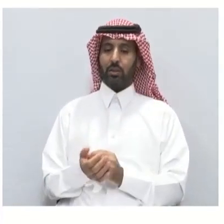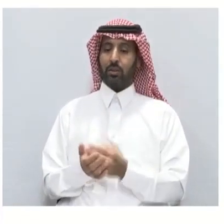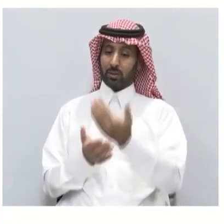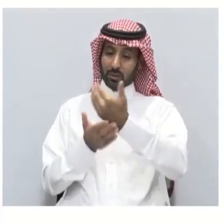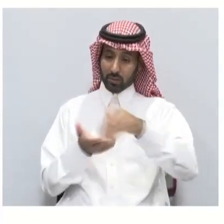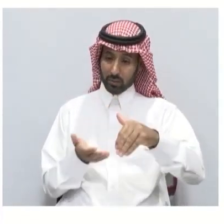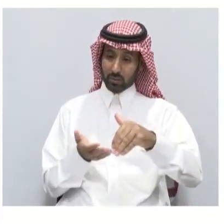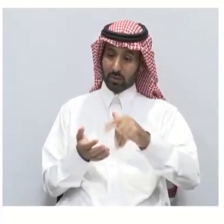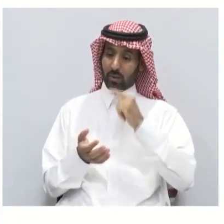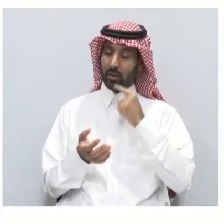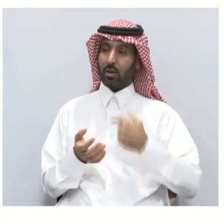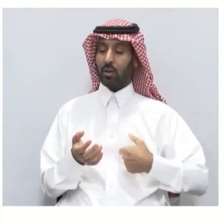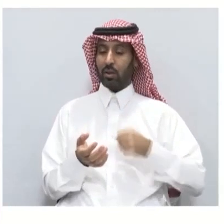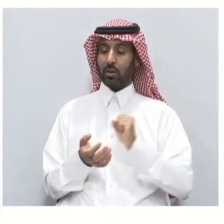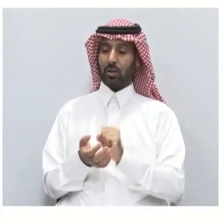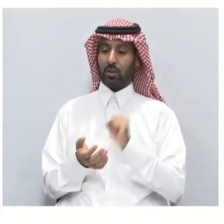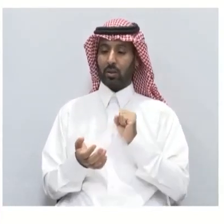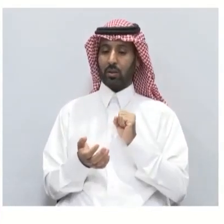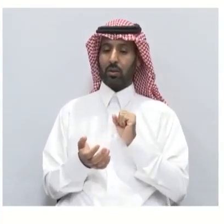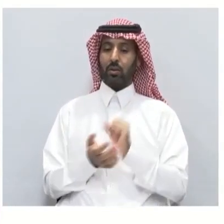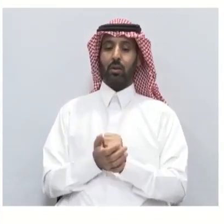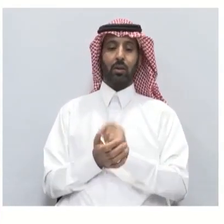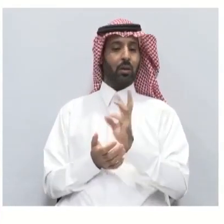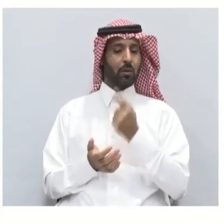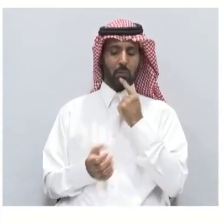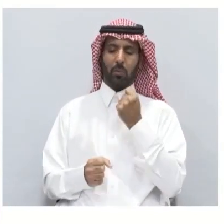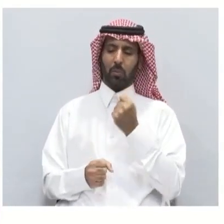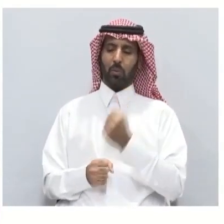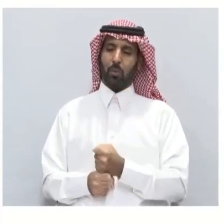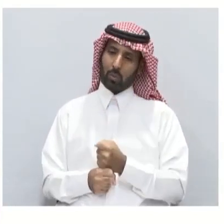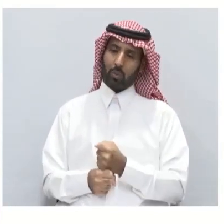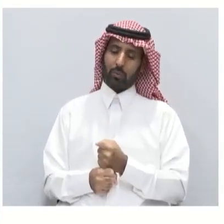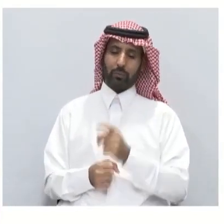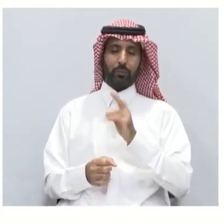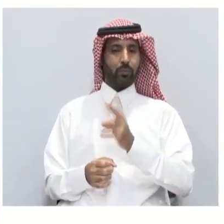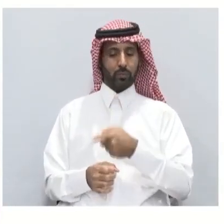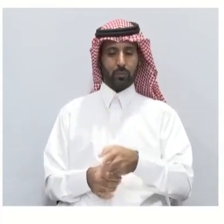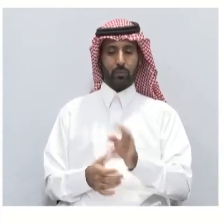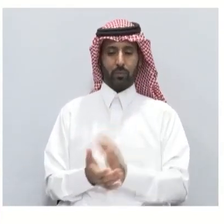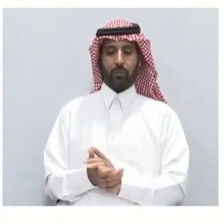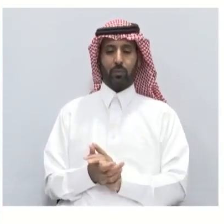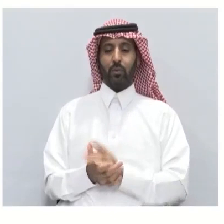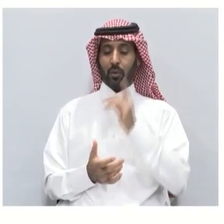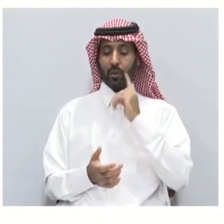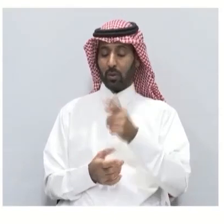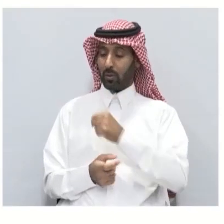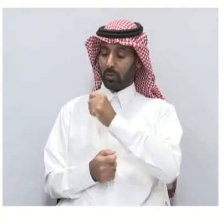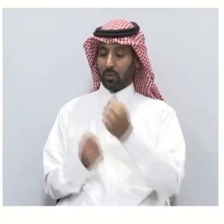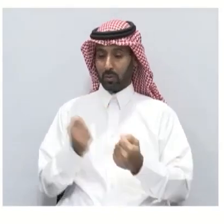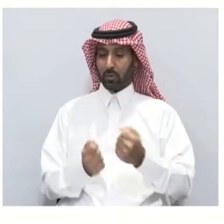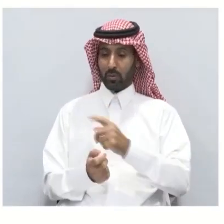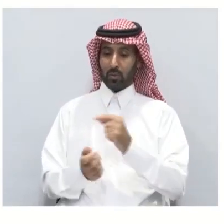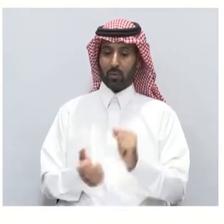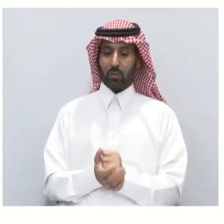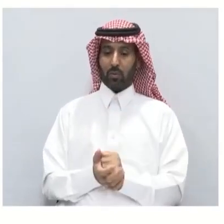card thief signs own name. The impatient inmate, paperboy steals truck to speed up deliveries. And the last